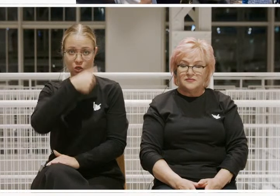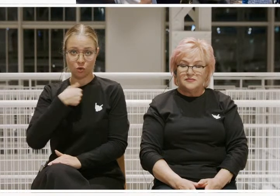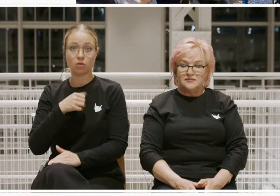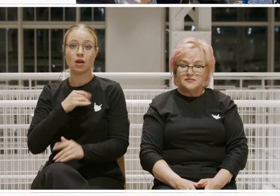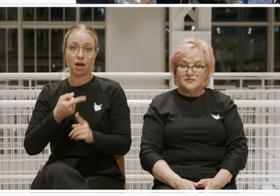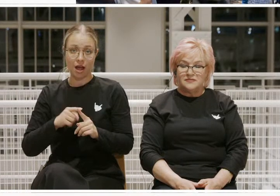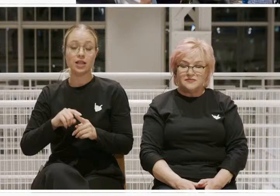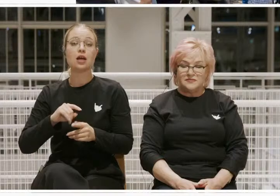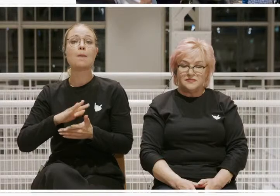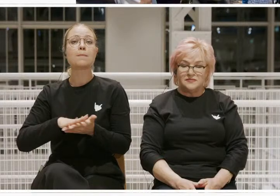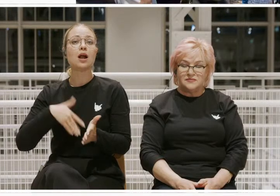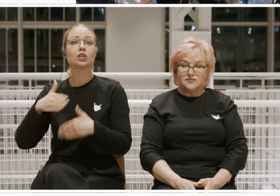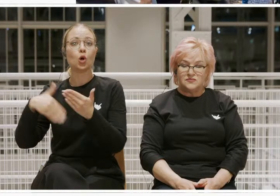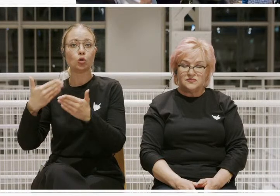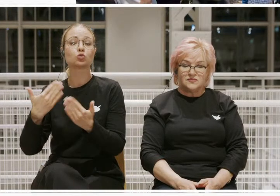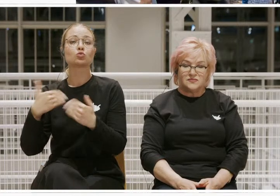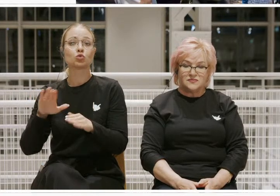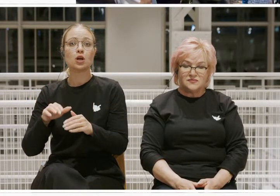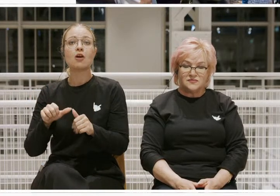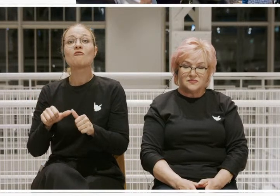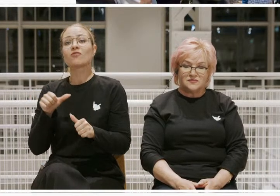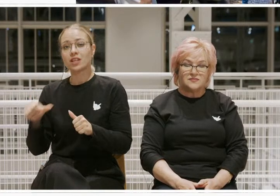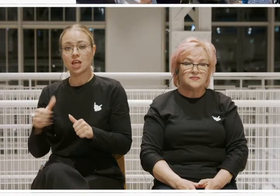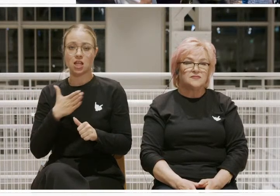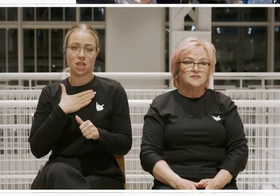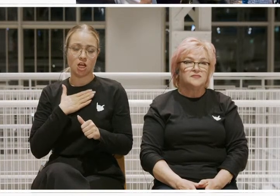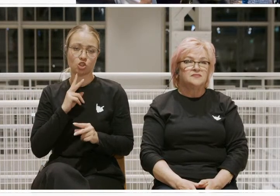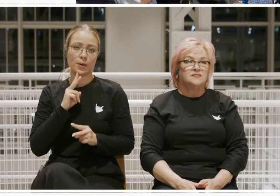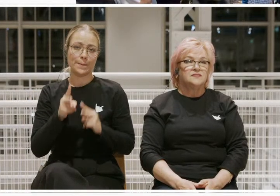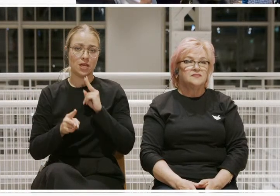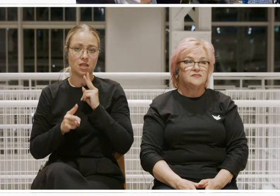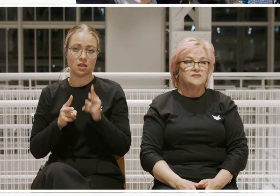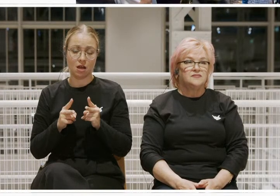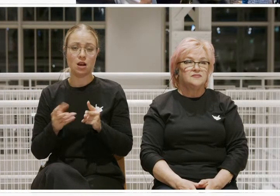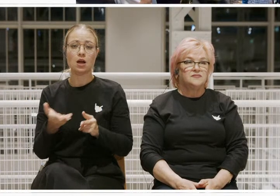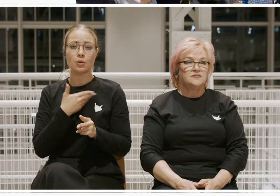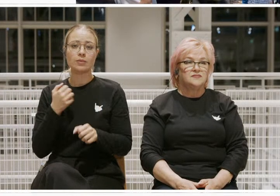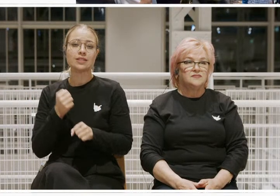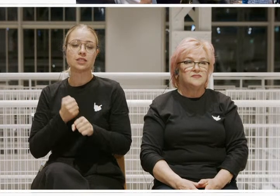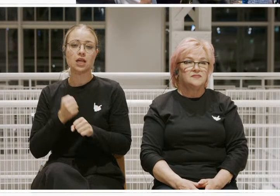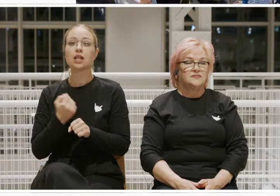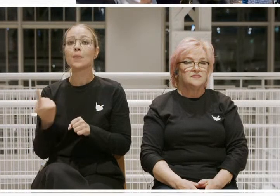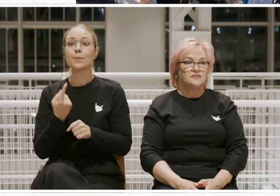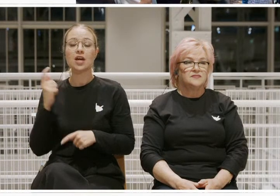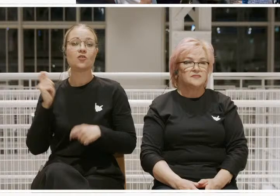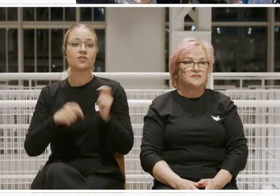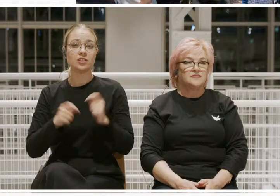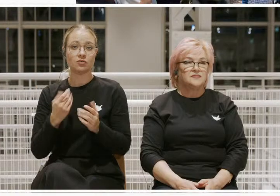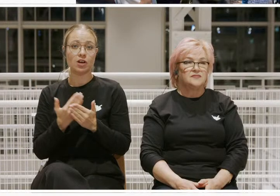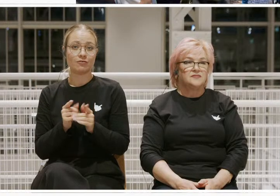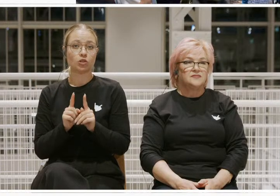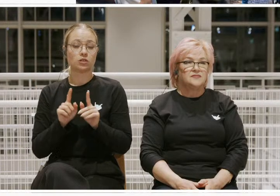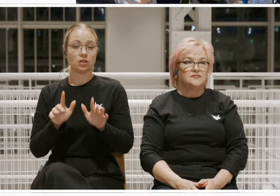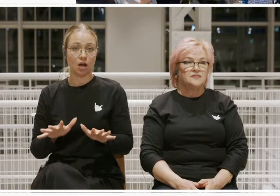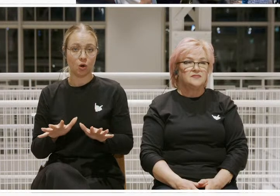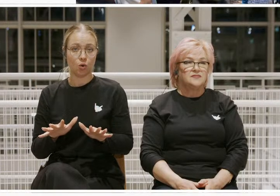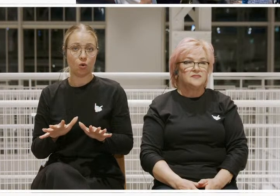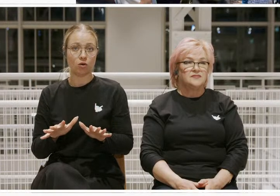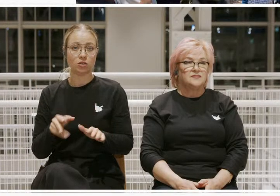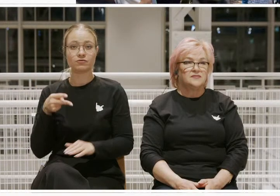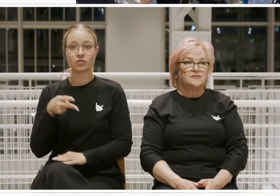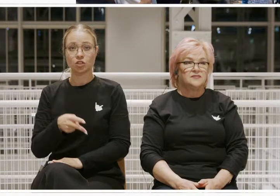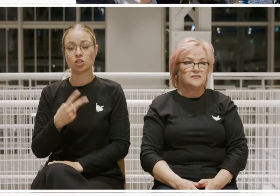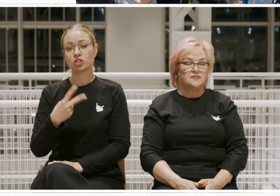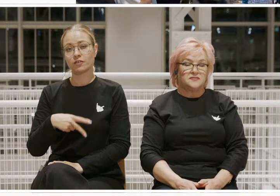the first Buffalo Festival in 2022, and this June we are gonna have